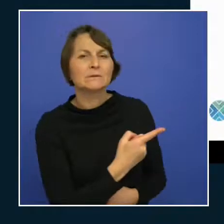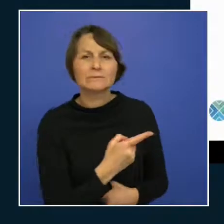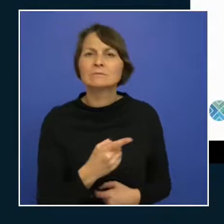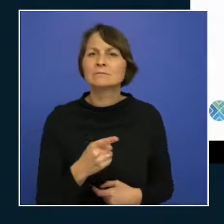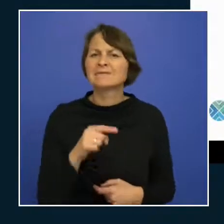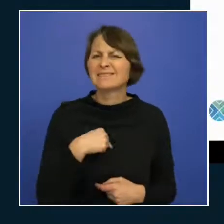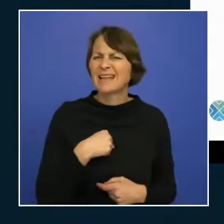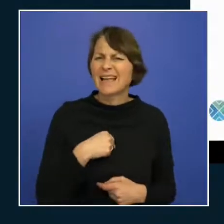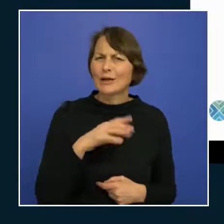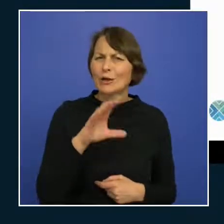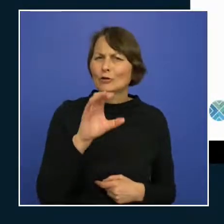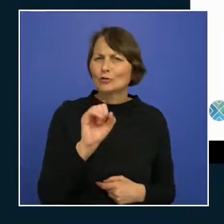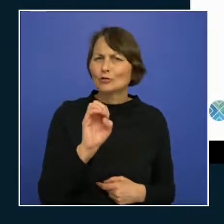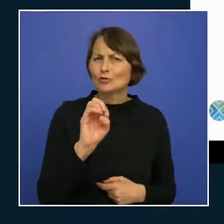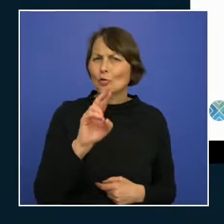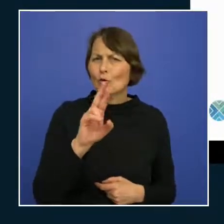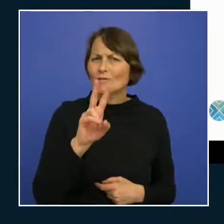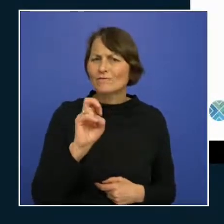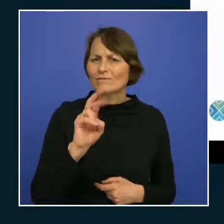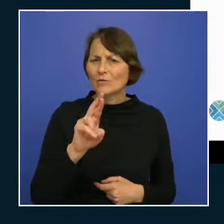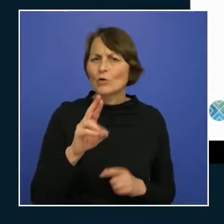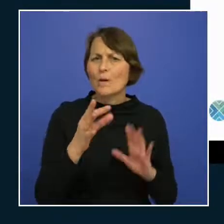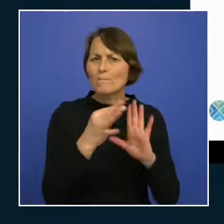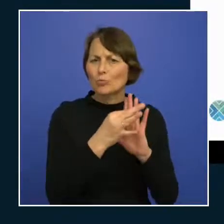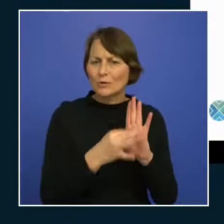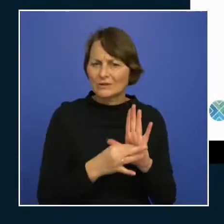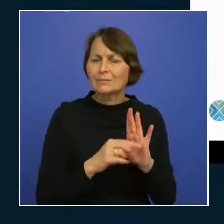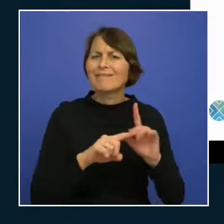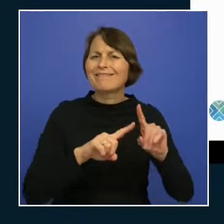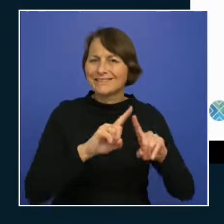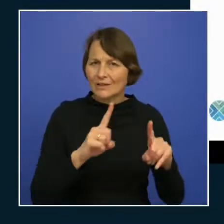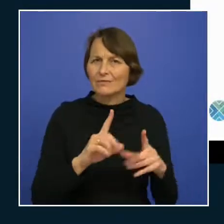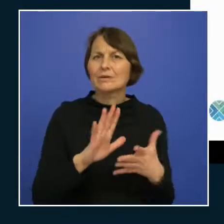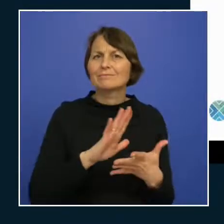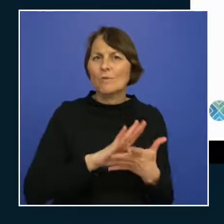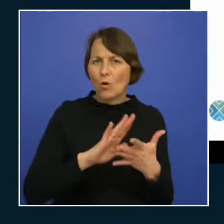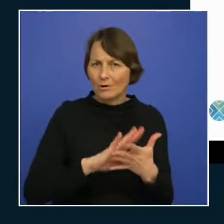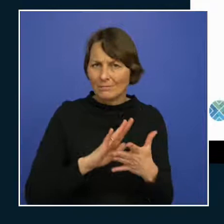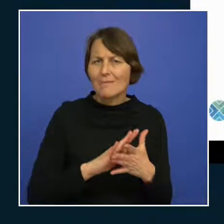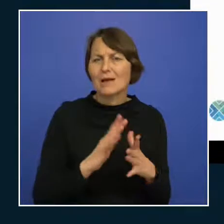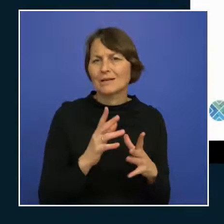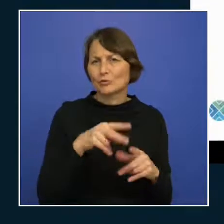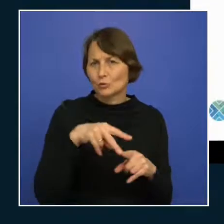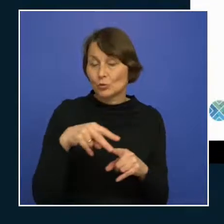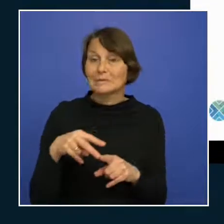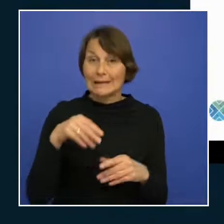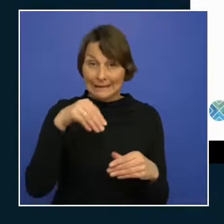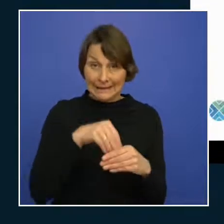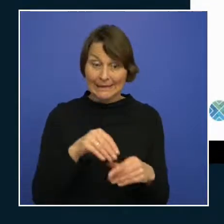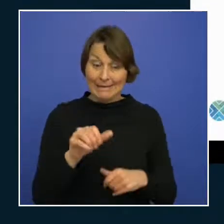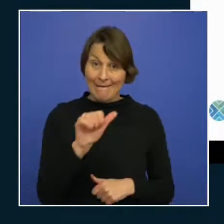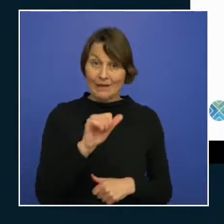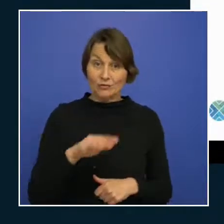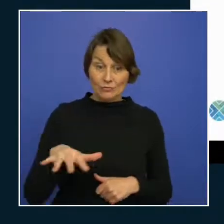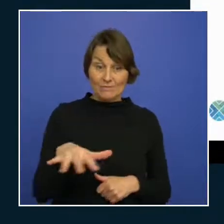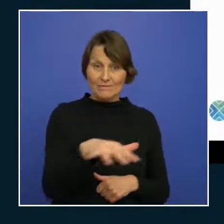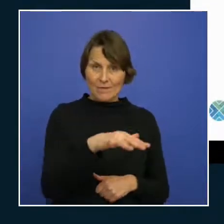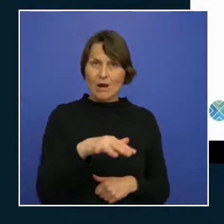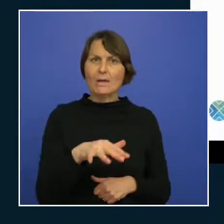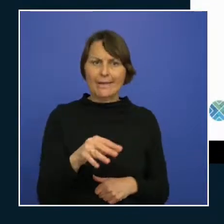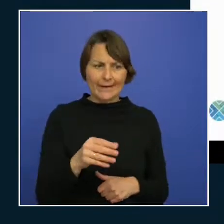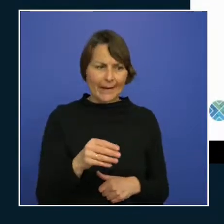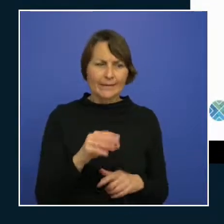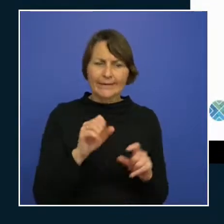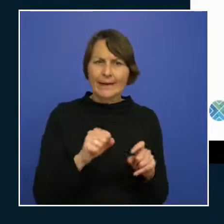for applications and automation tools to access and work with resources within your Azure environment. And